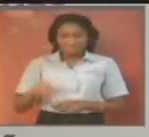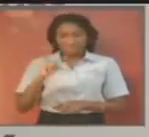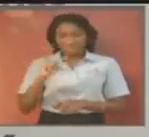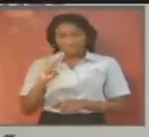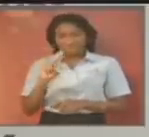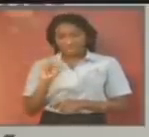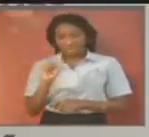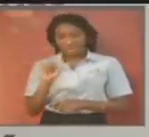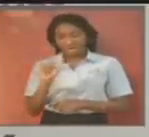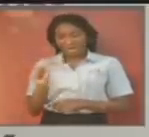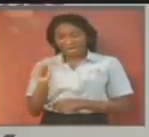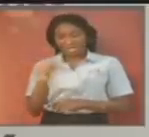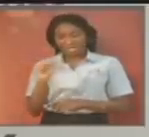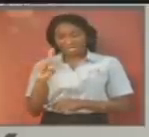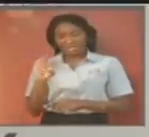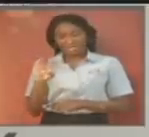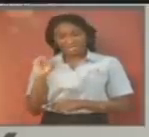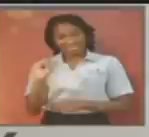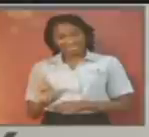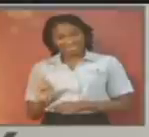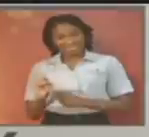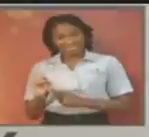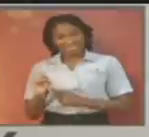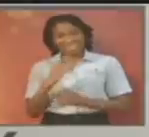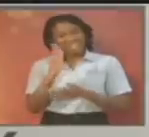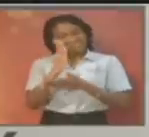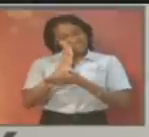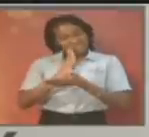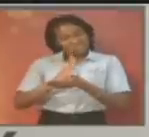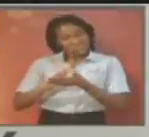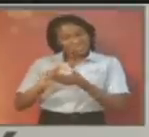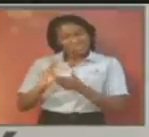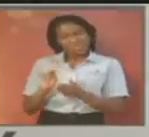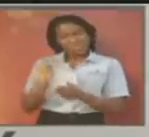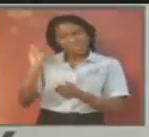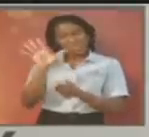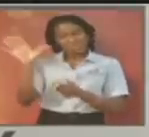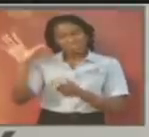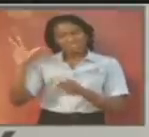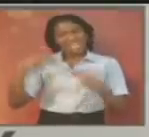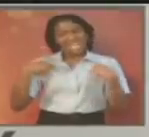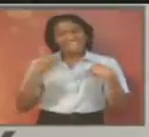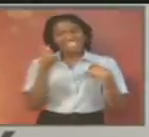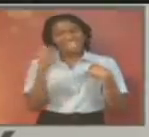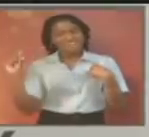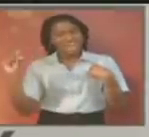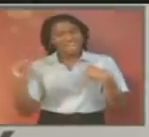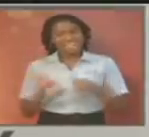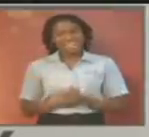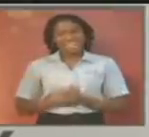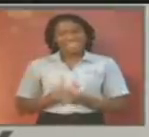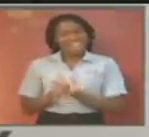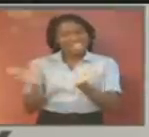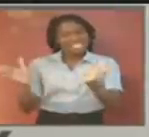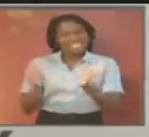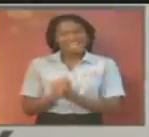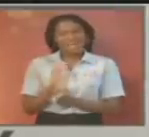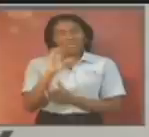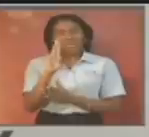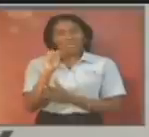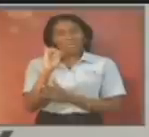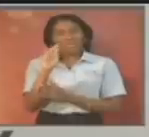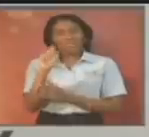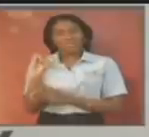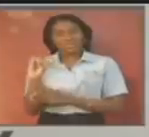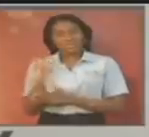settlements of the north coast. We also have Sangre Grande, Valencia, Cumuto, Corial,